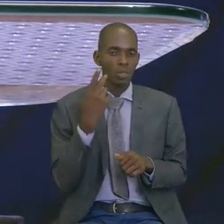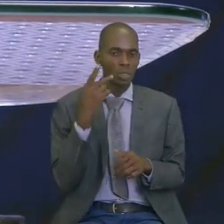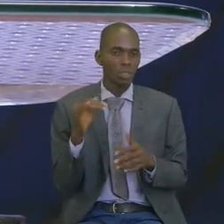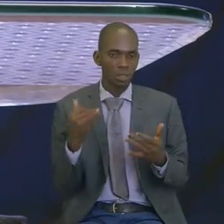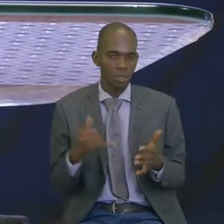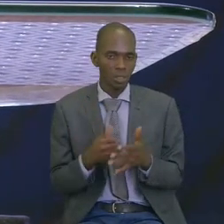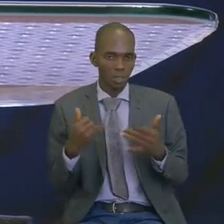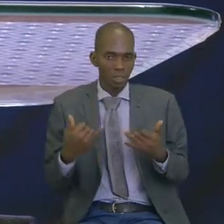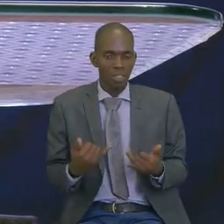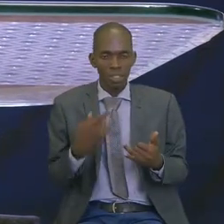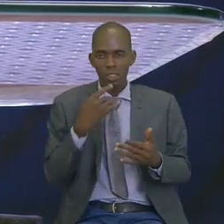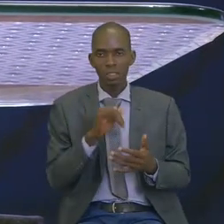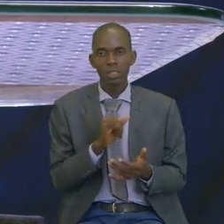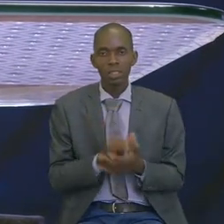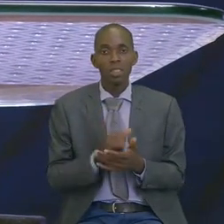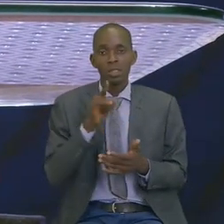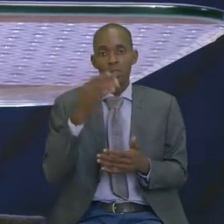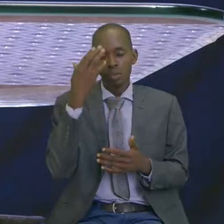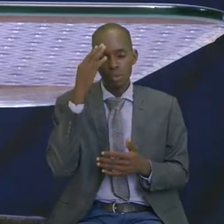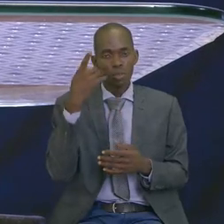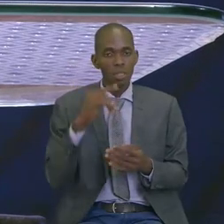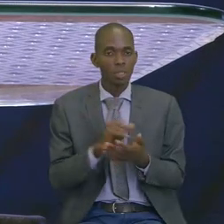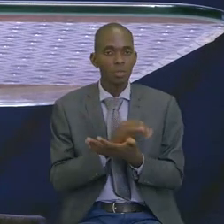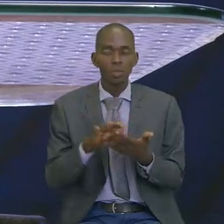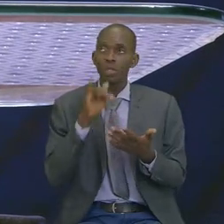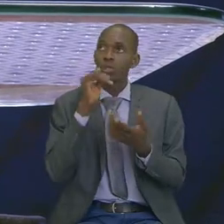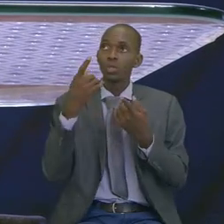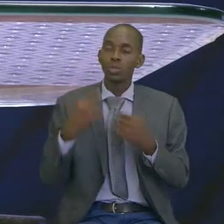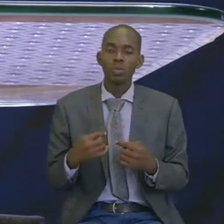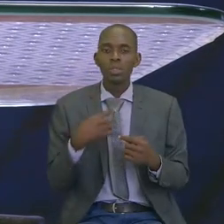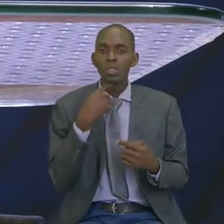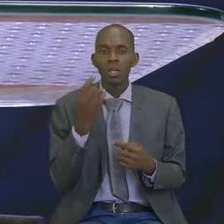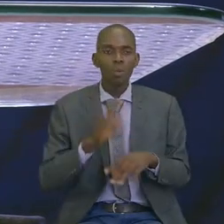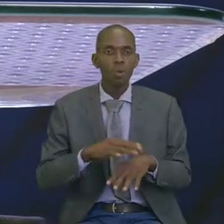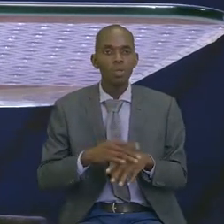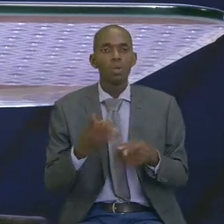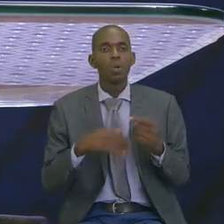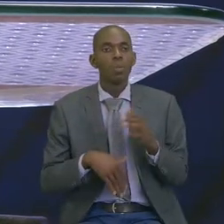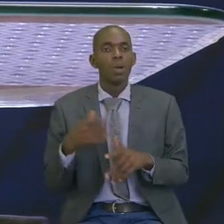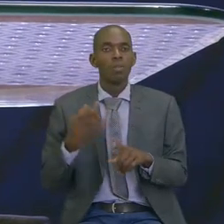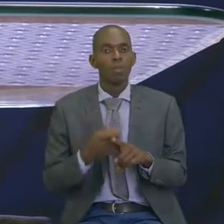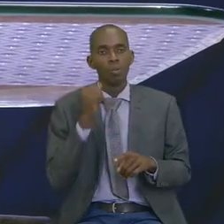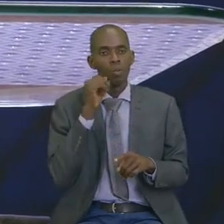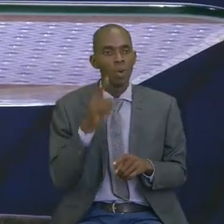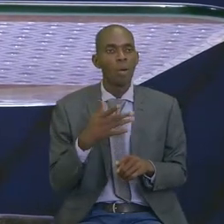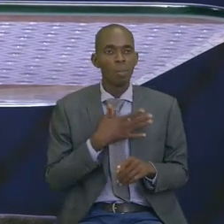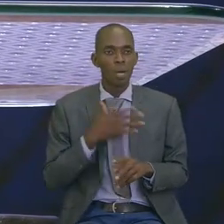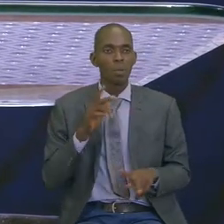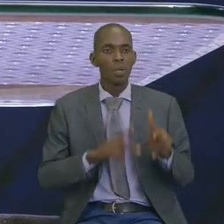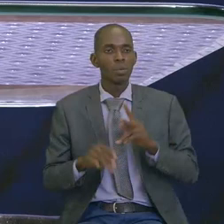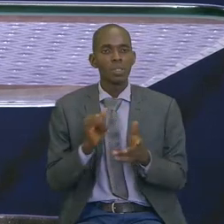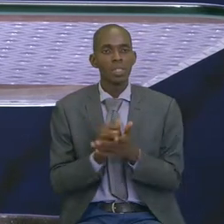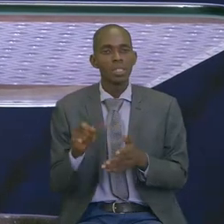it says, come out of her, my people, that she be not partakers of her sins, and that she